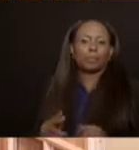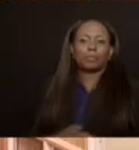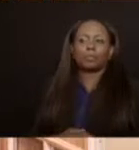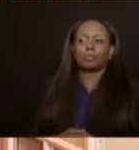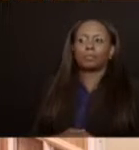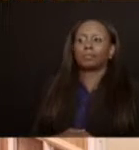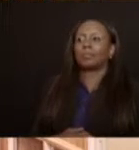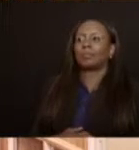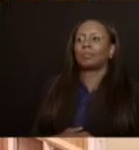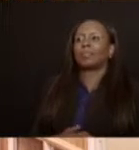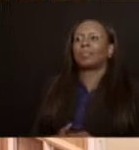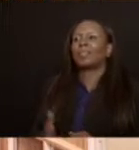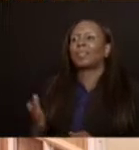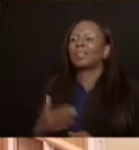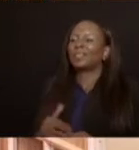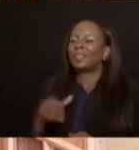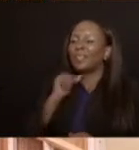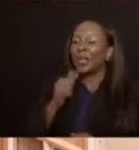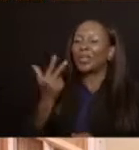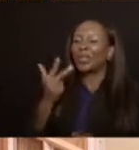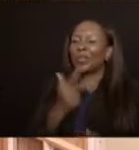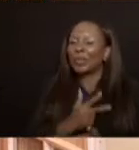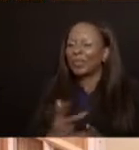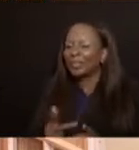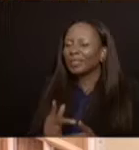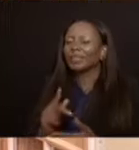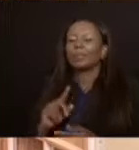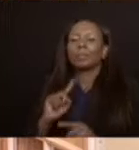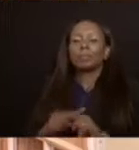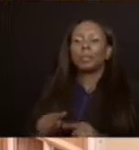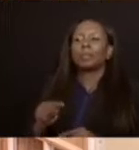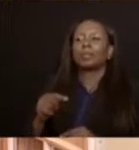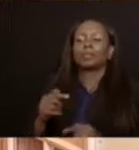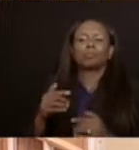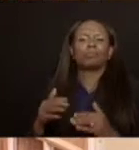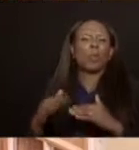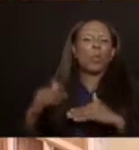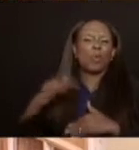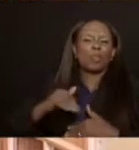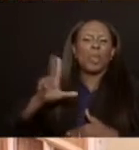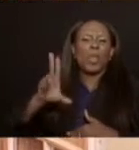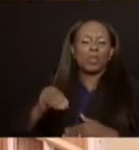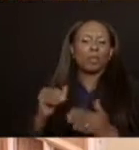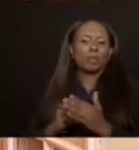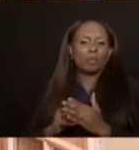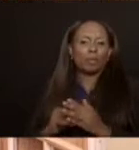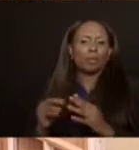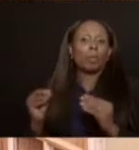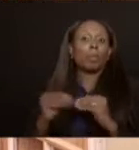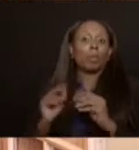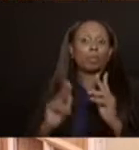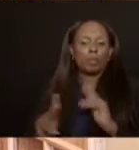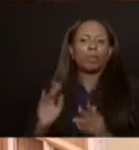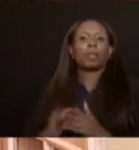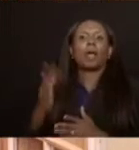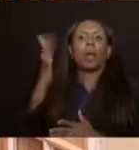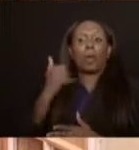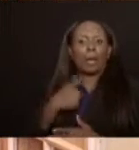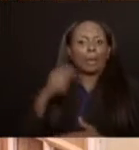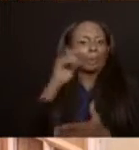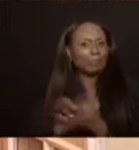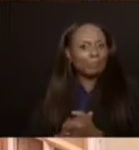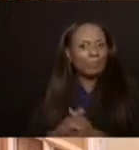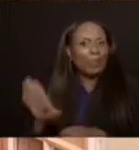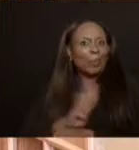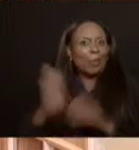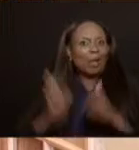3 weeks. It took a little longer, but we got it. And that's why I'm saying that I have every confidence in the people of